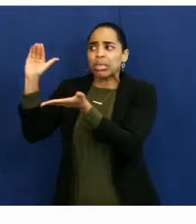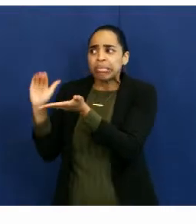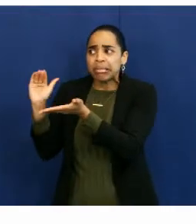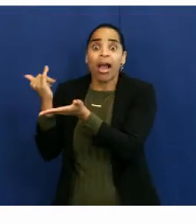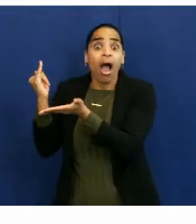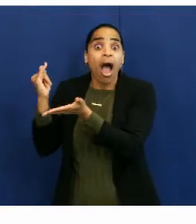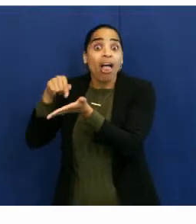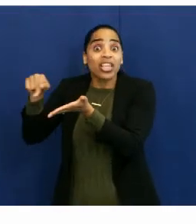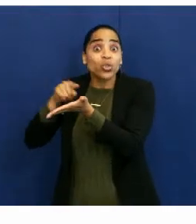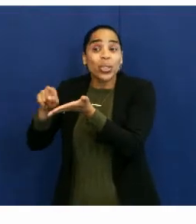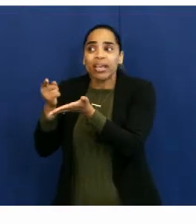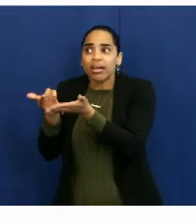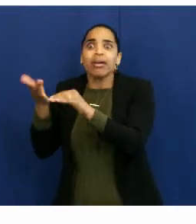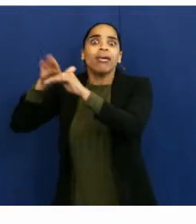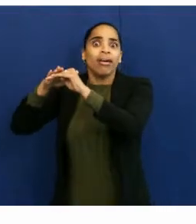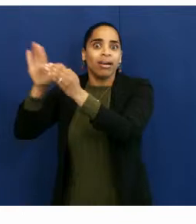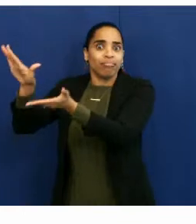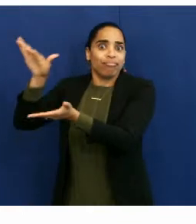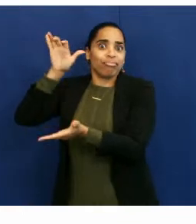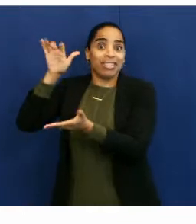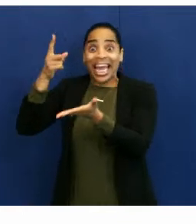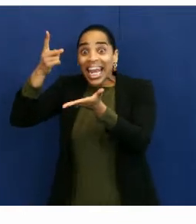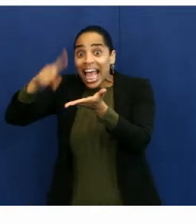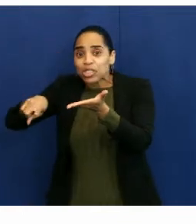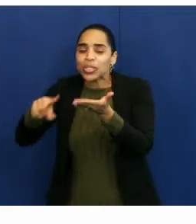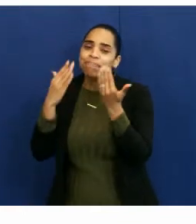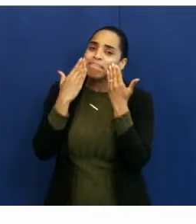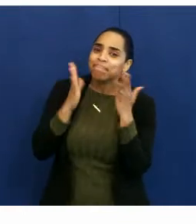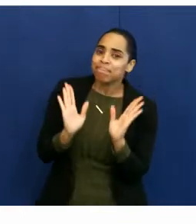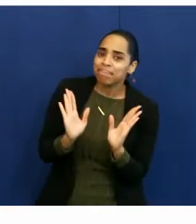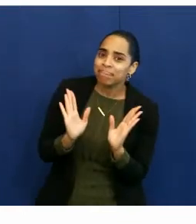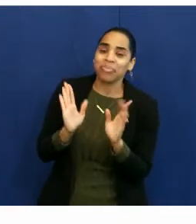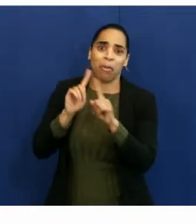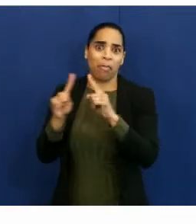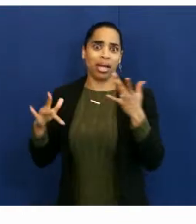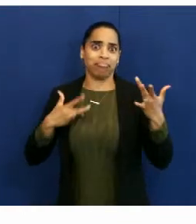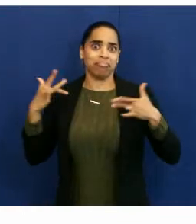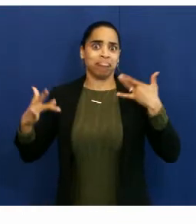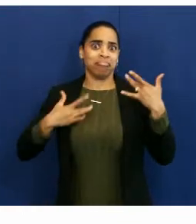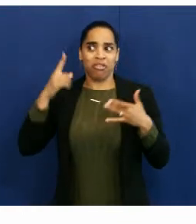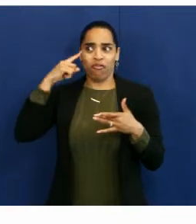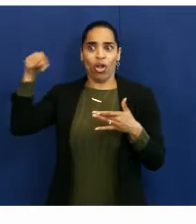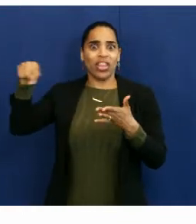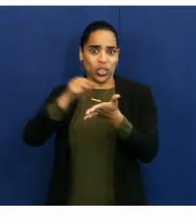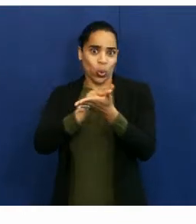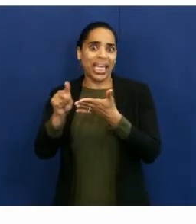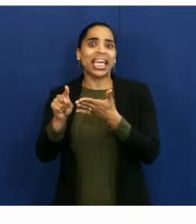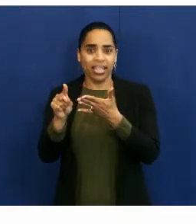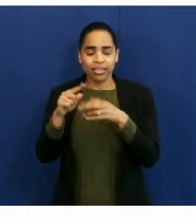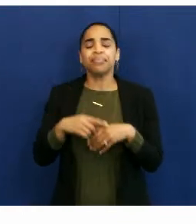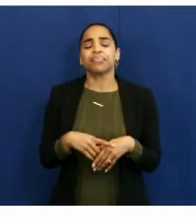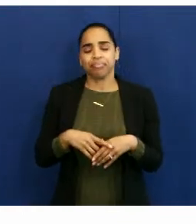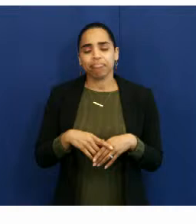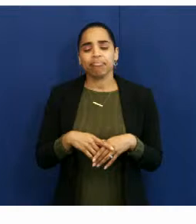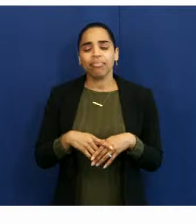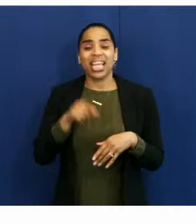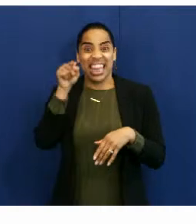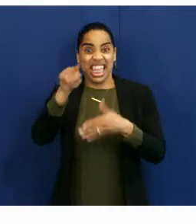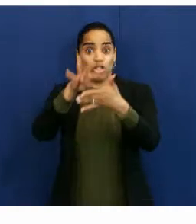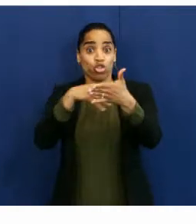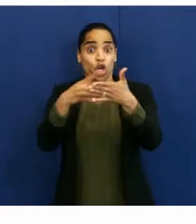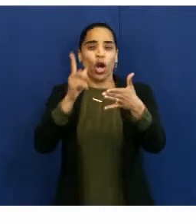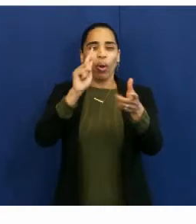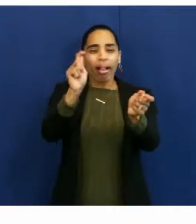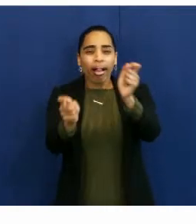We're going to have some ups and downs, and we don't yet know what next week will look like. But this is encouraging, and we will be updating this chart on an